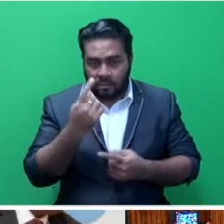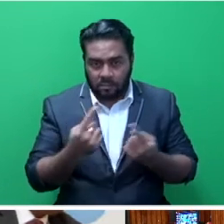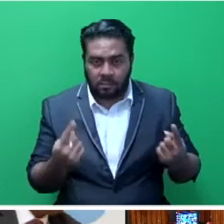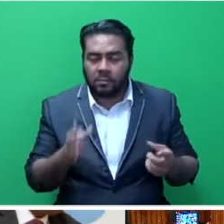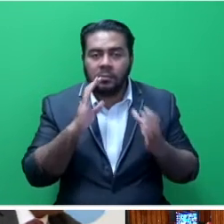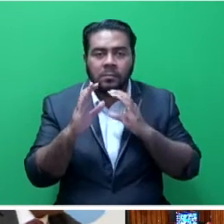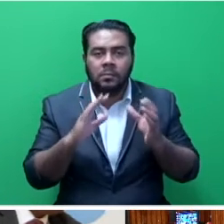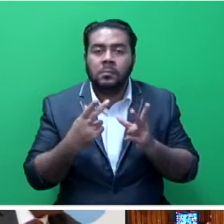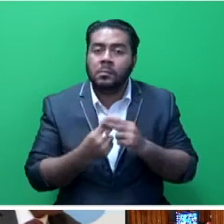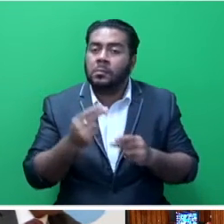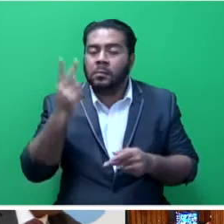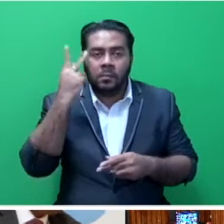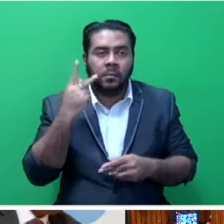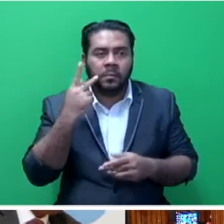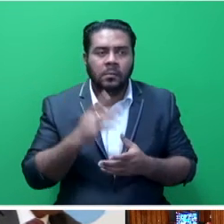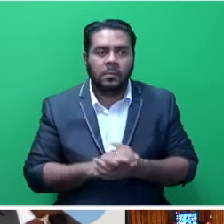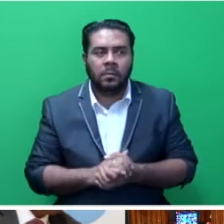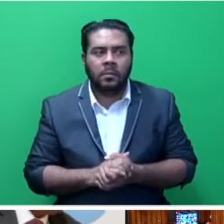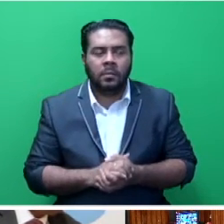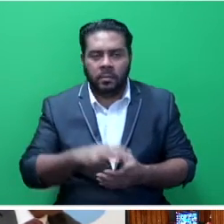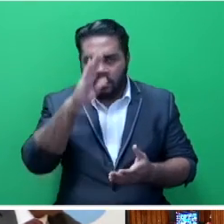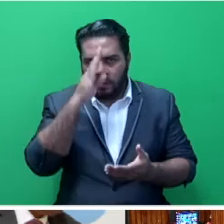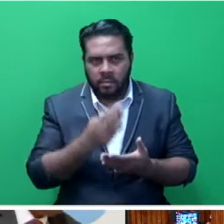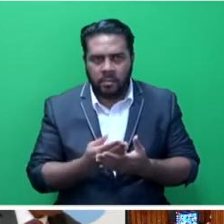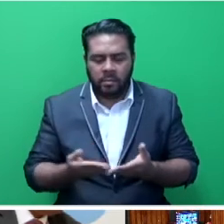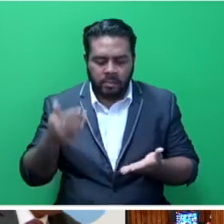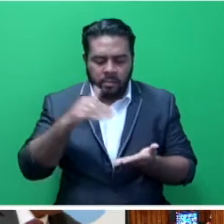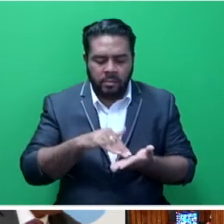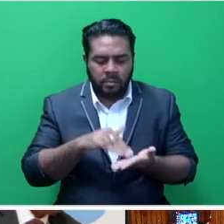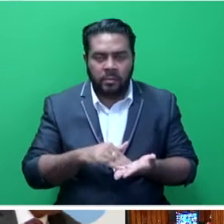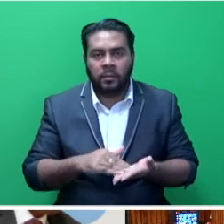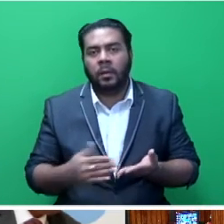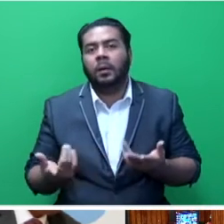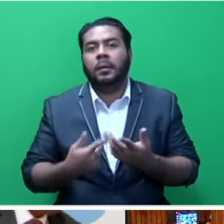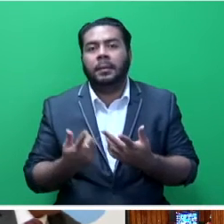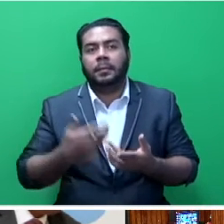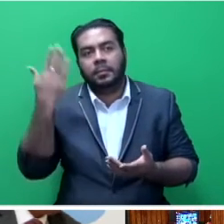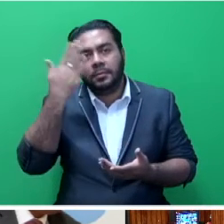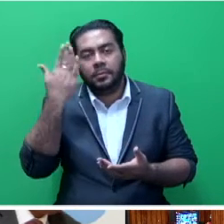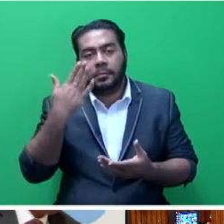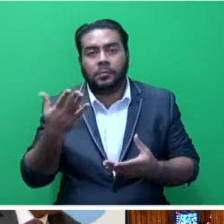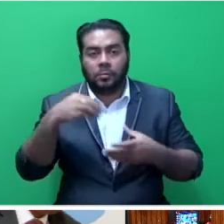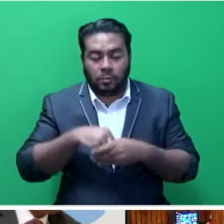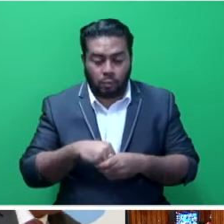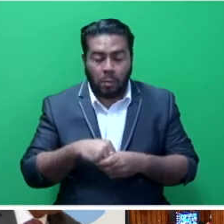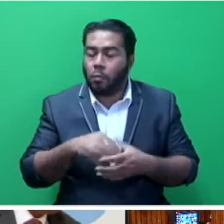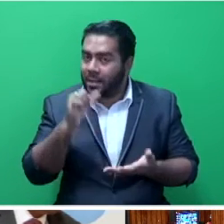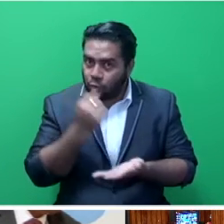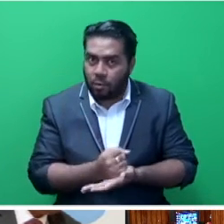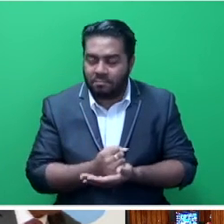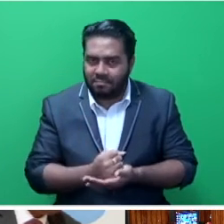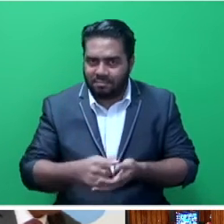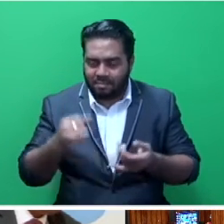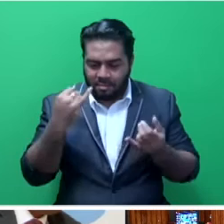with parents and students, additional school-related measures, such as ensuring that the immunization